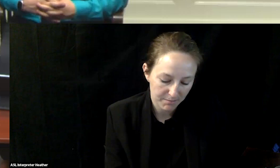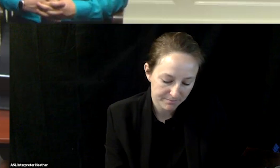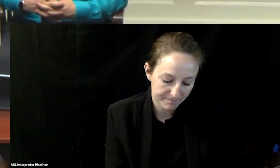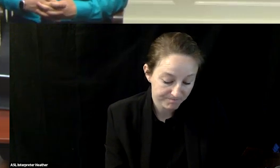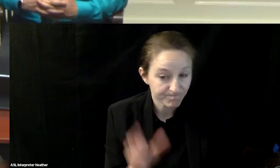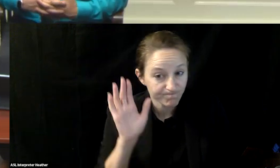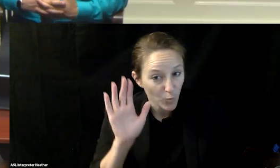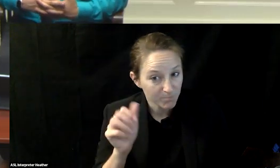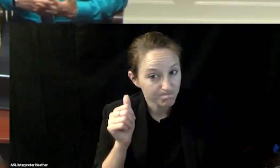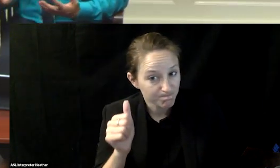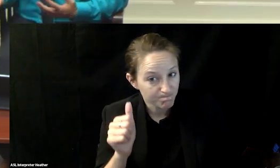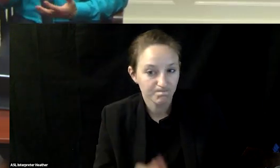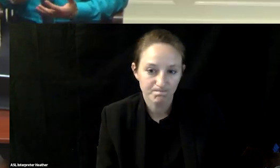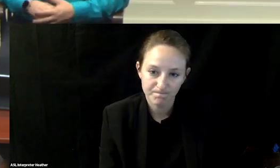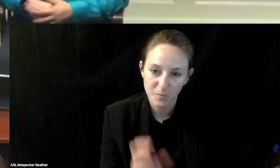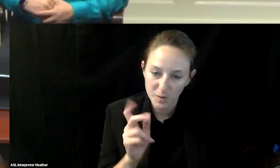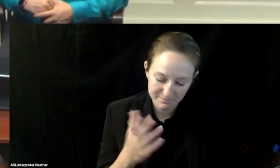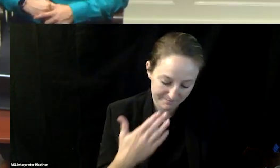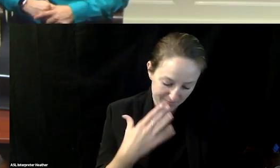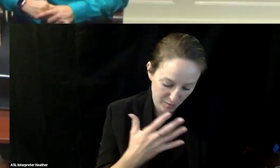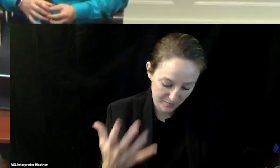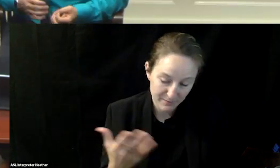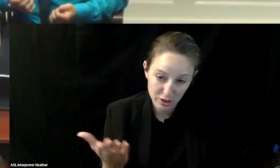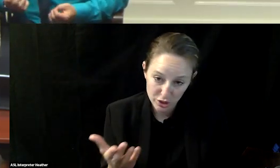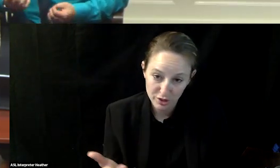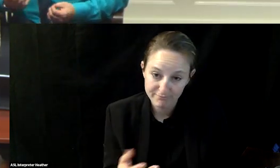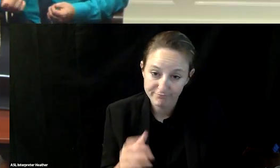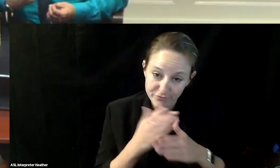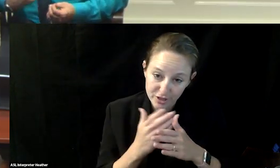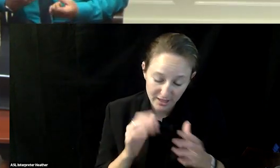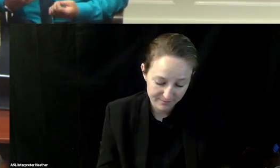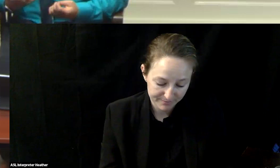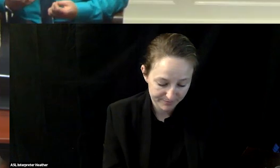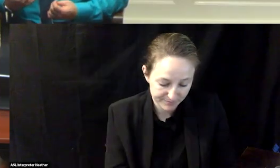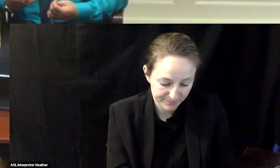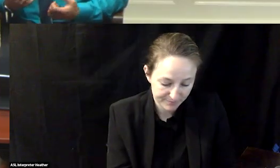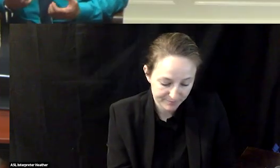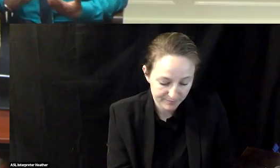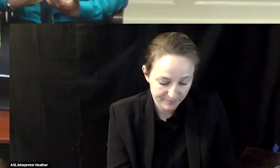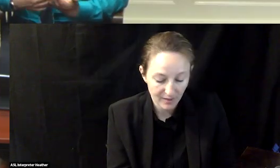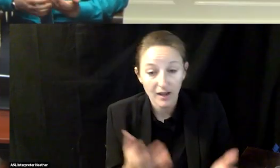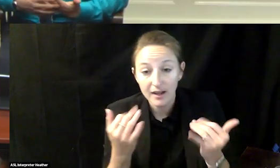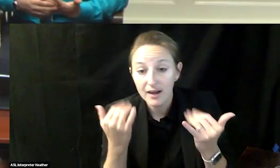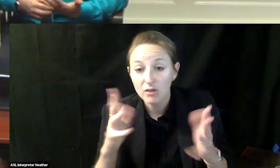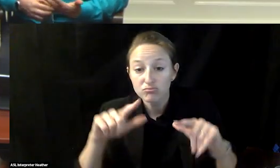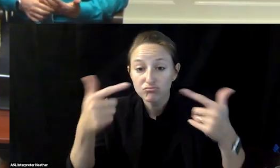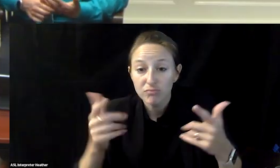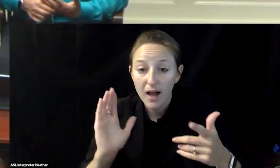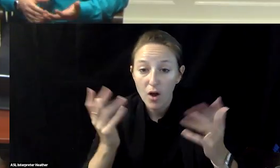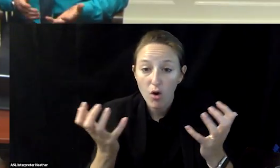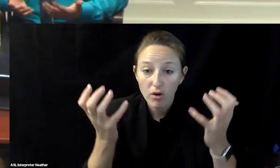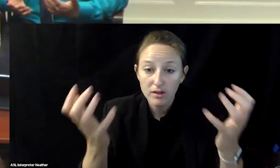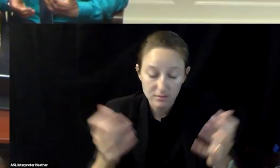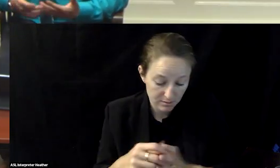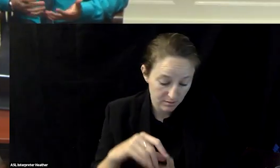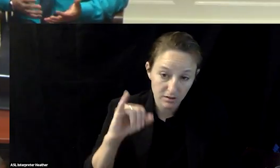Great. Well, thank you for being here and sharing that. We'd love to open it up to our audience. So